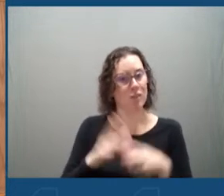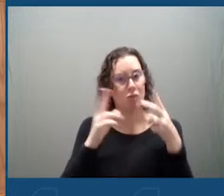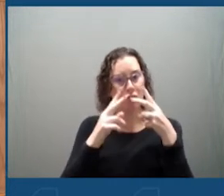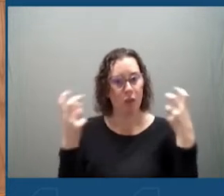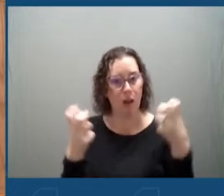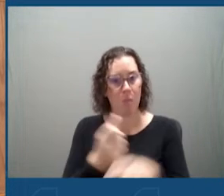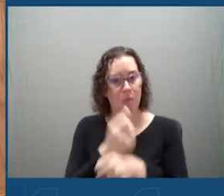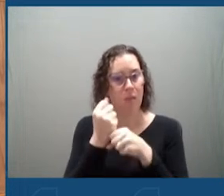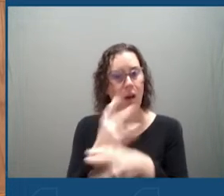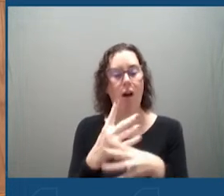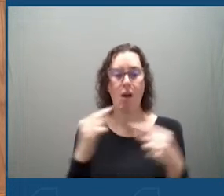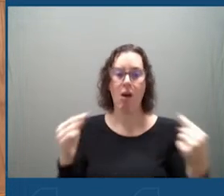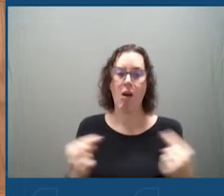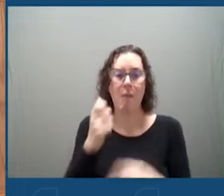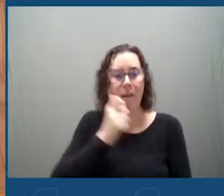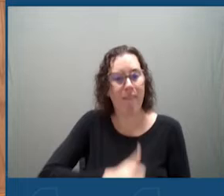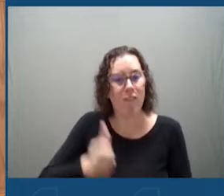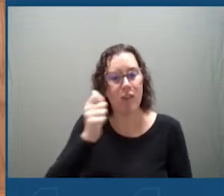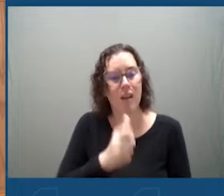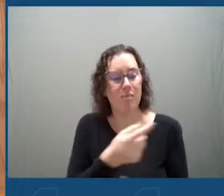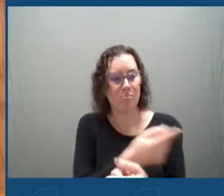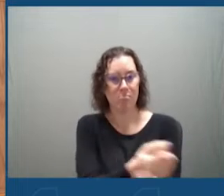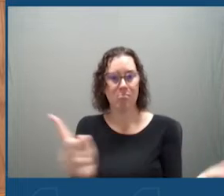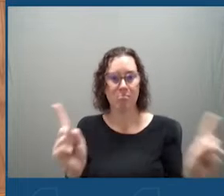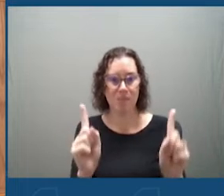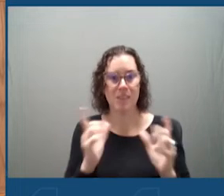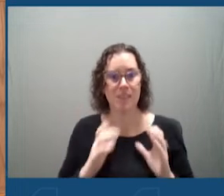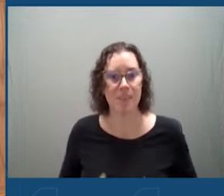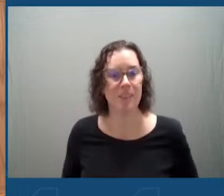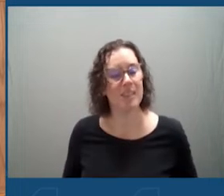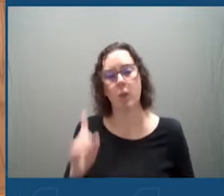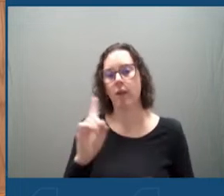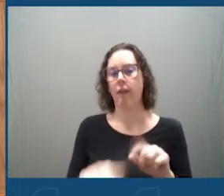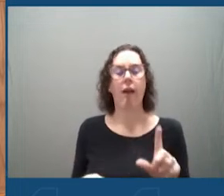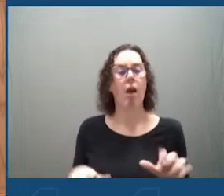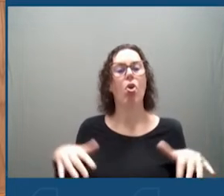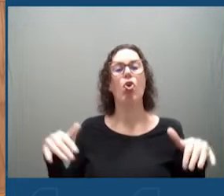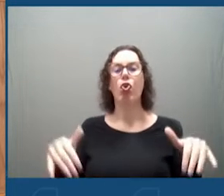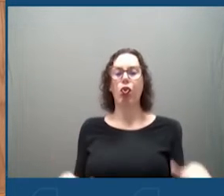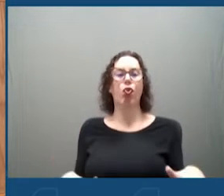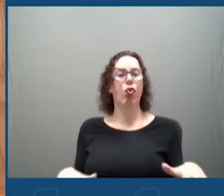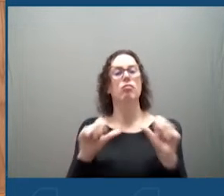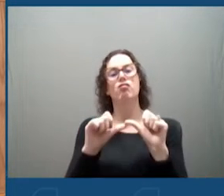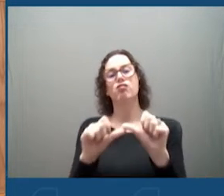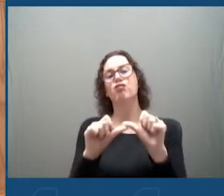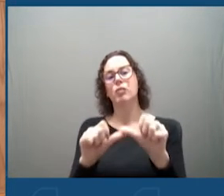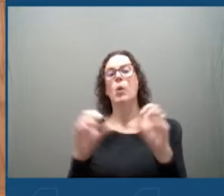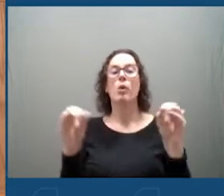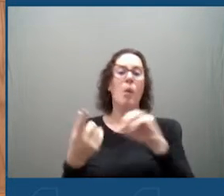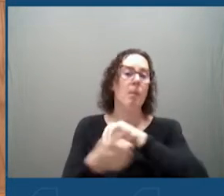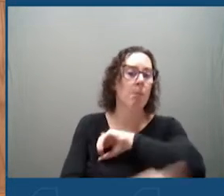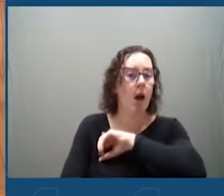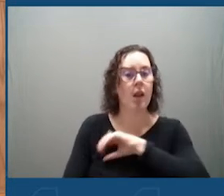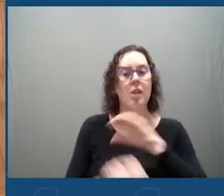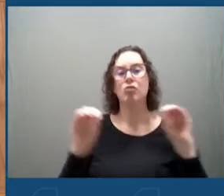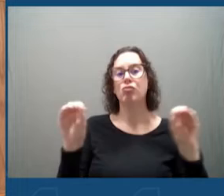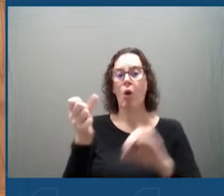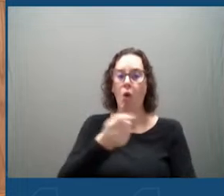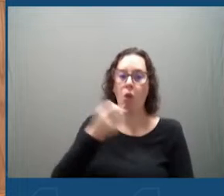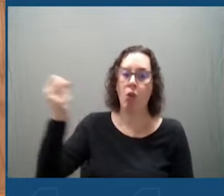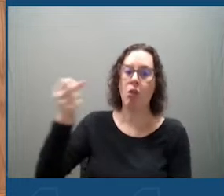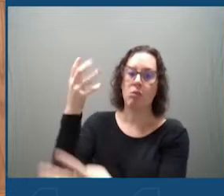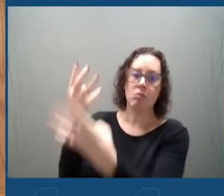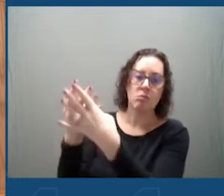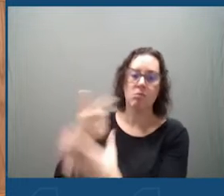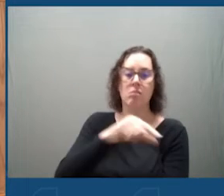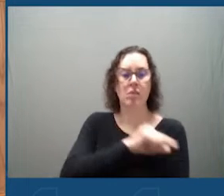and we cannot allow them to go unanswered, unaddressed, and unpunished, and unprosecuted to the full extent of the law.